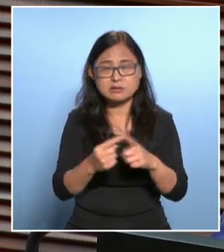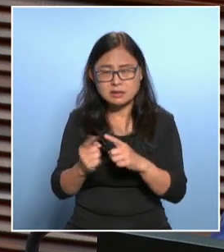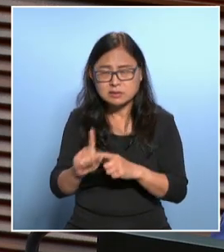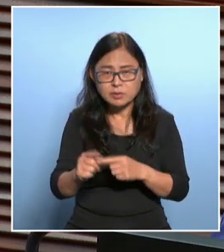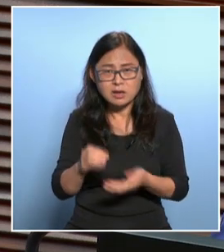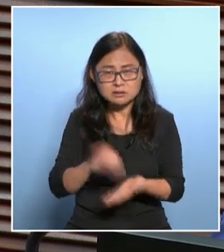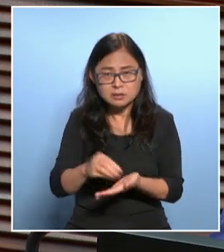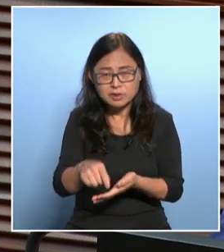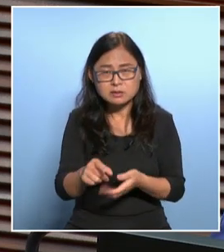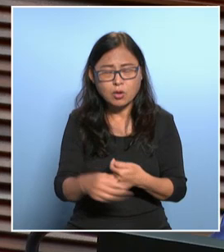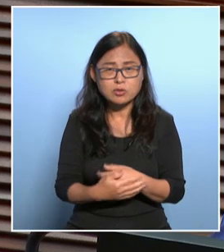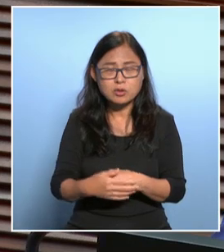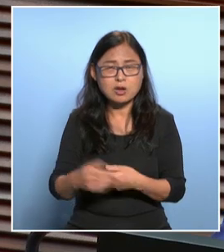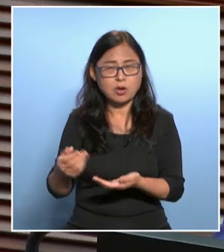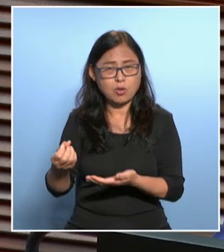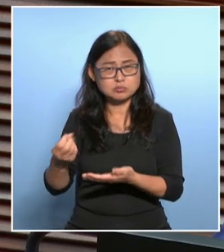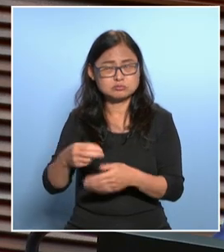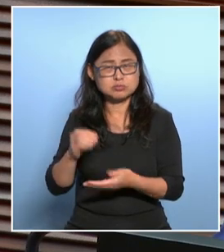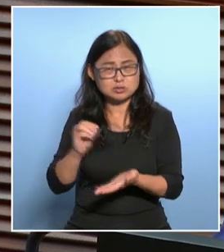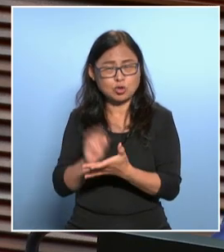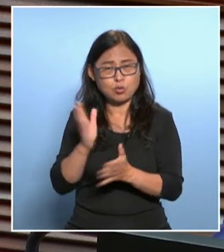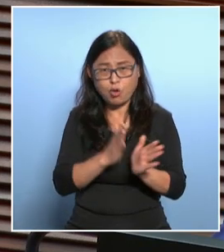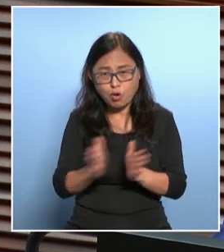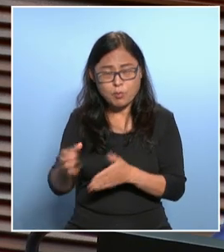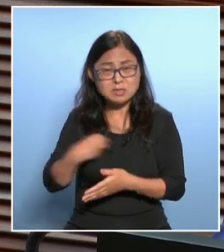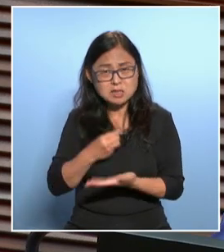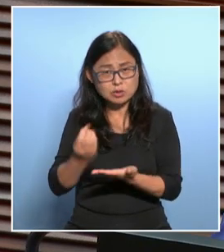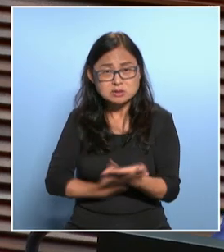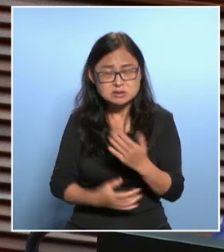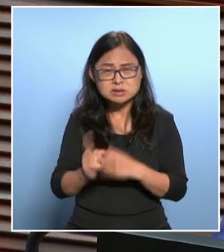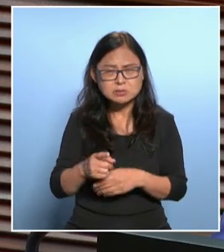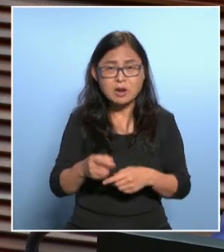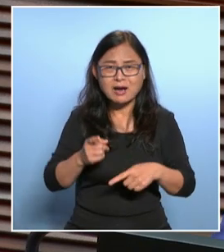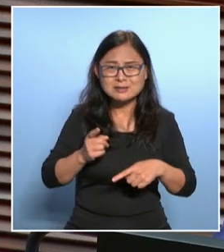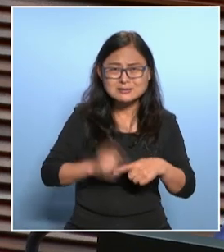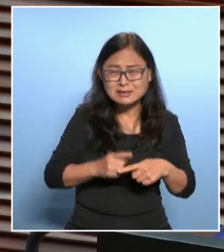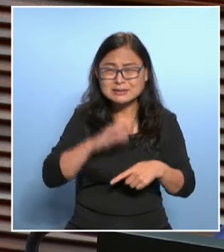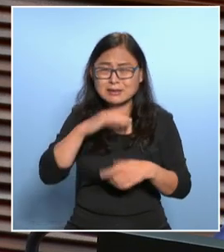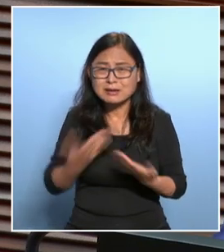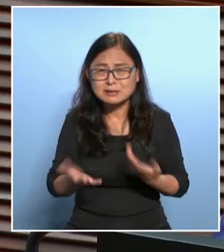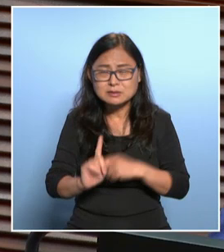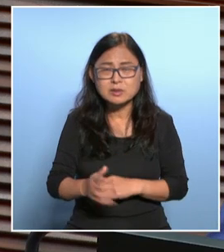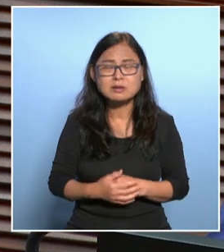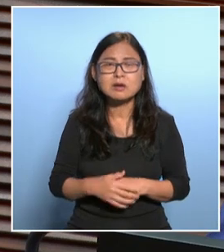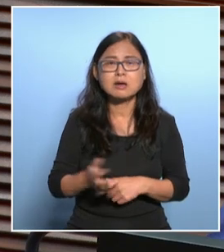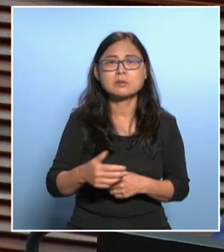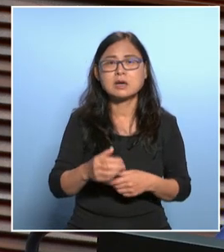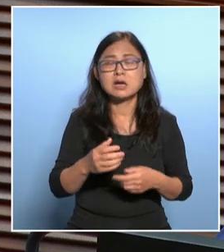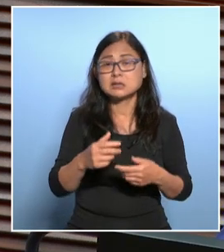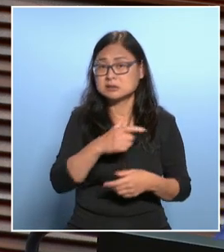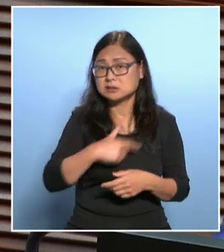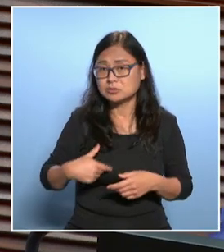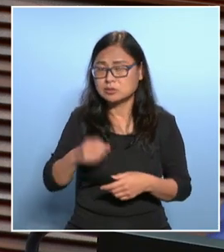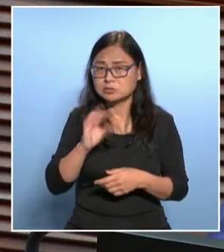And how can doctors and emergency rescue workers verify the instructions in the